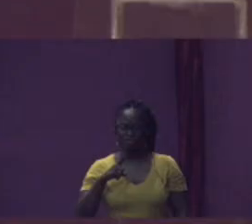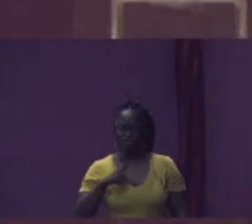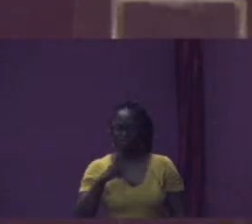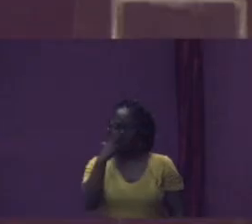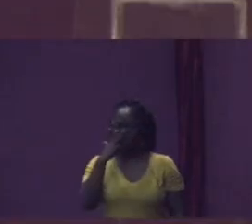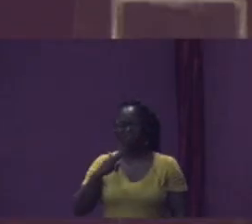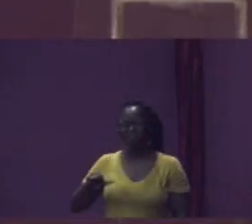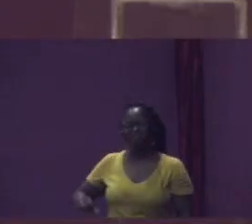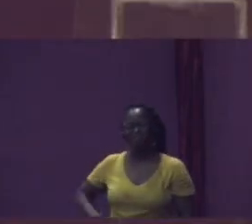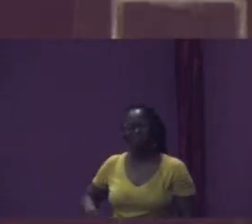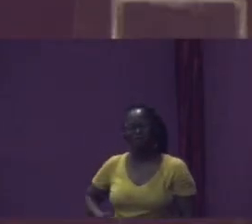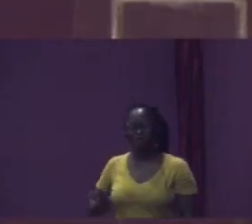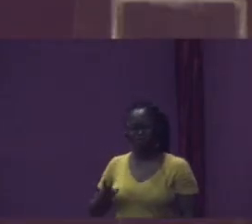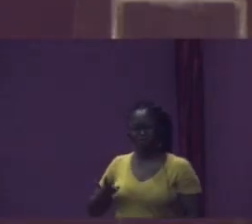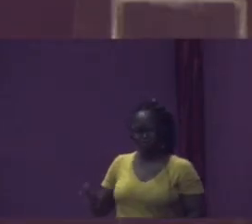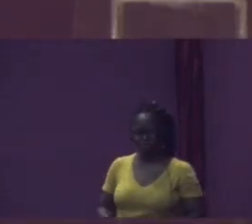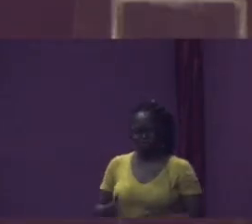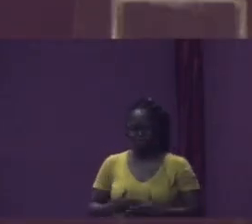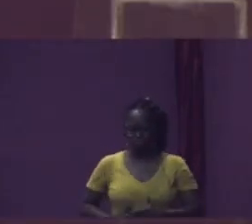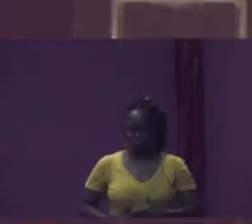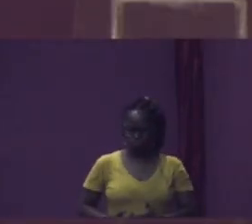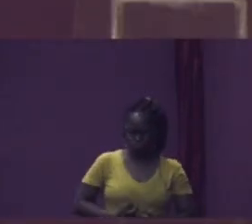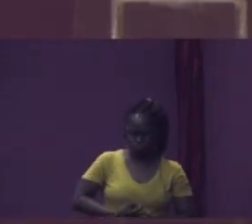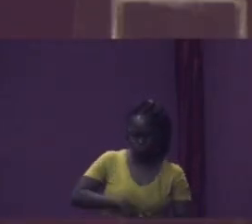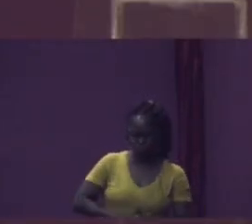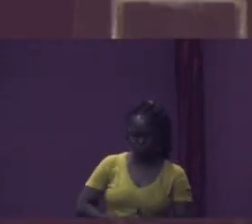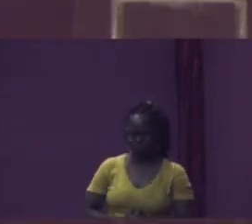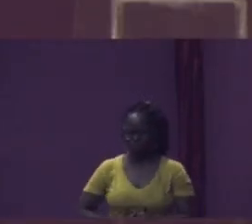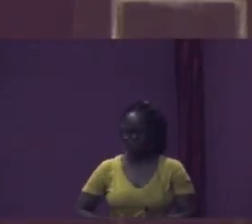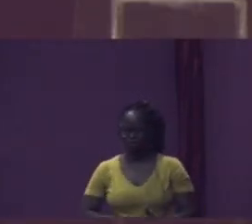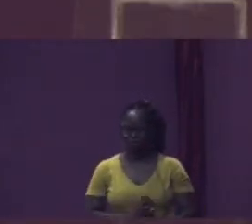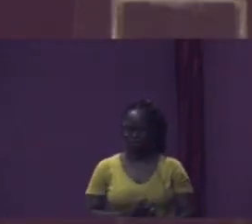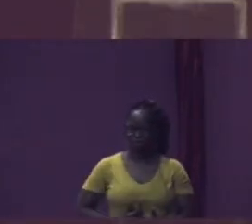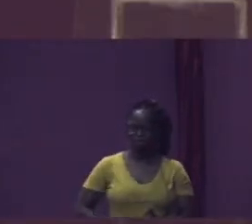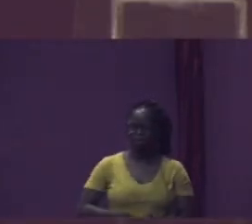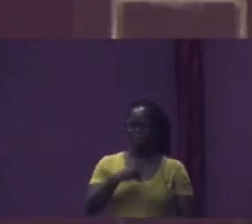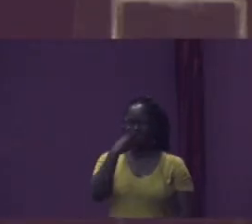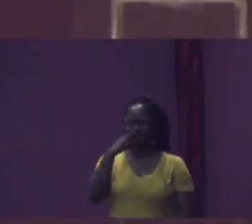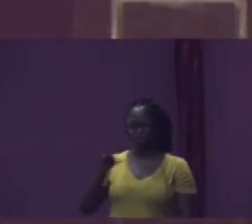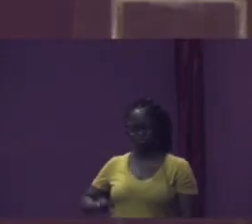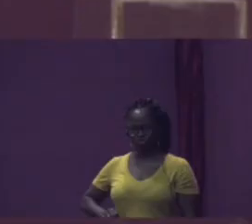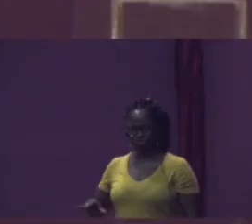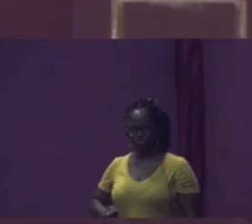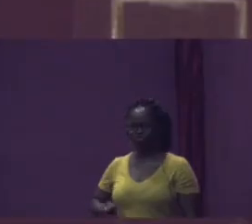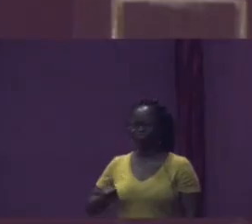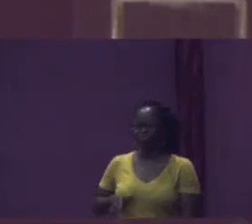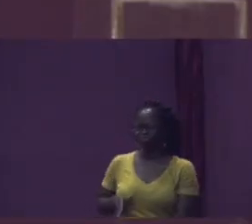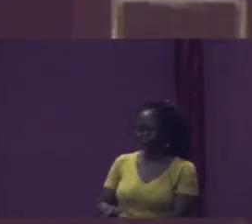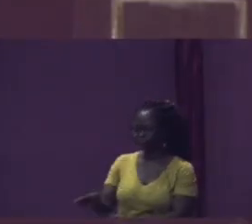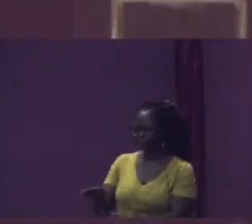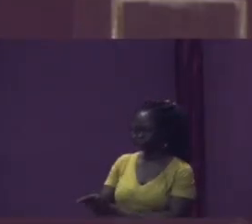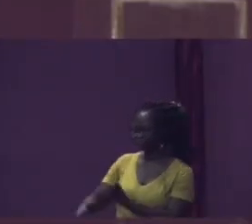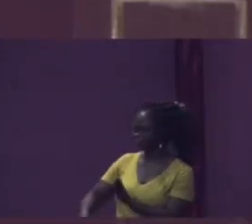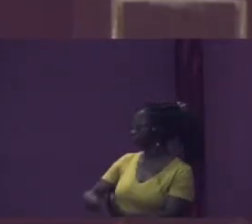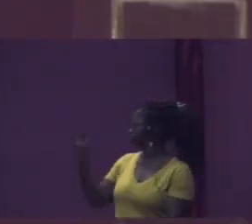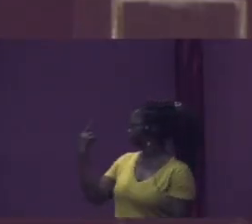correctly listened to the heart rate and recommended that she have a cesarean section,